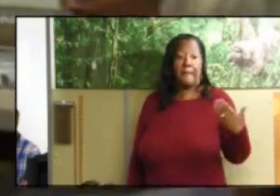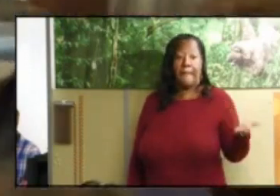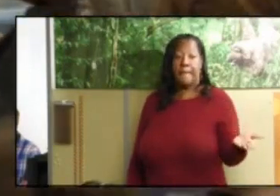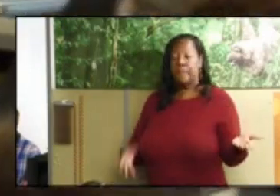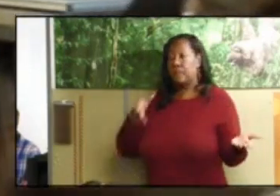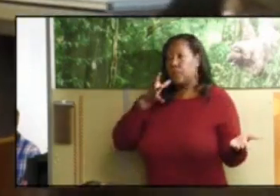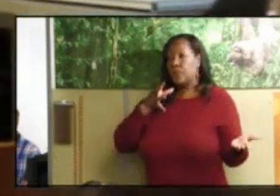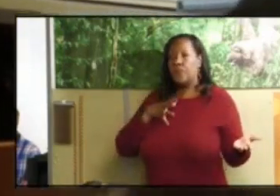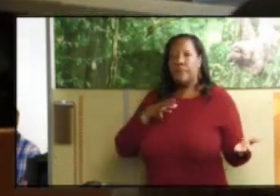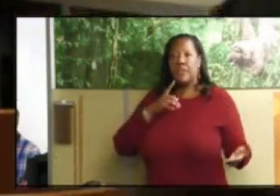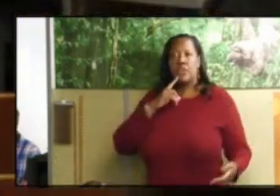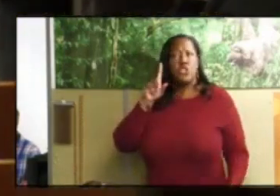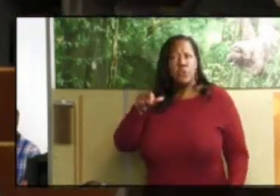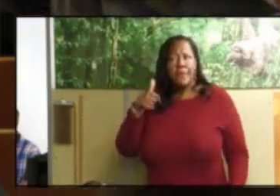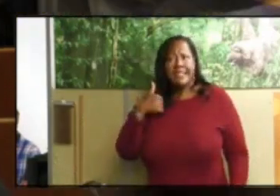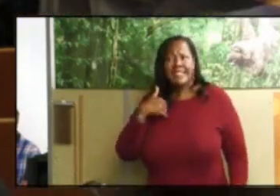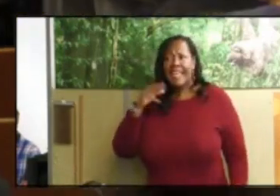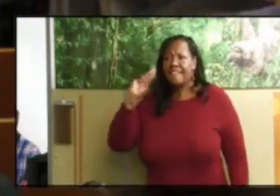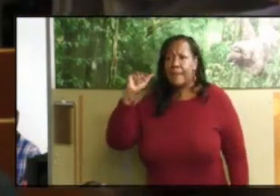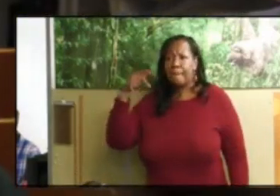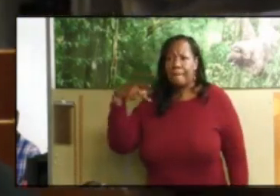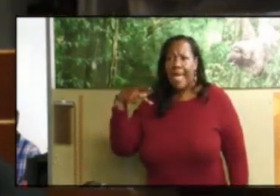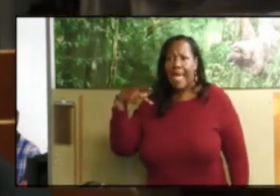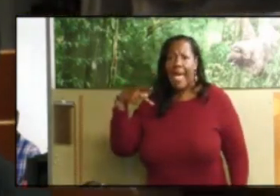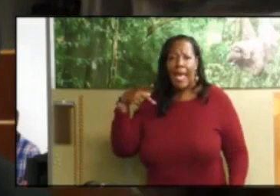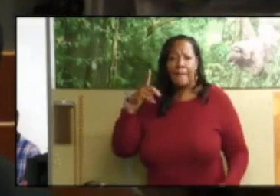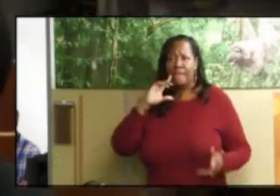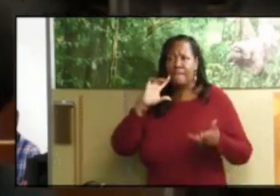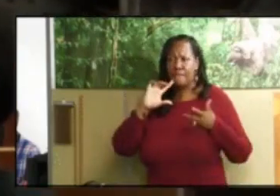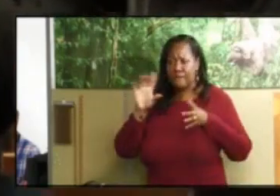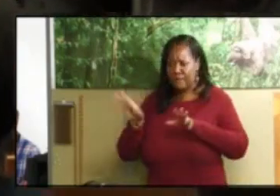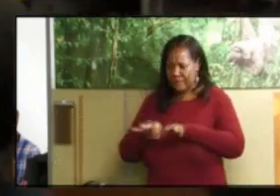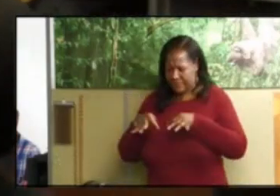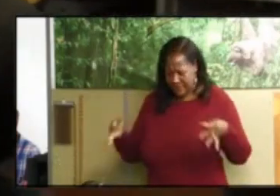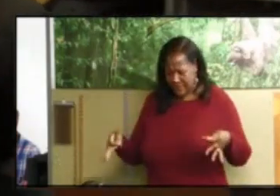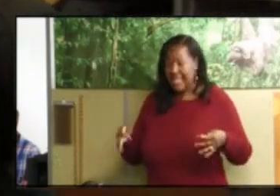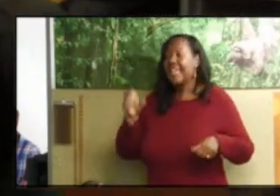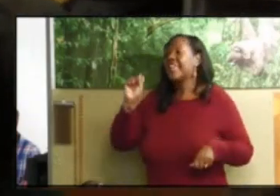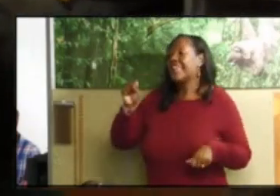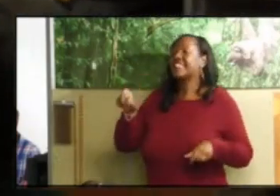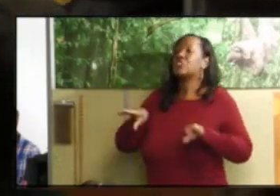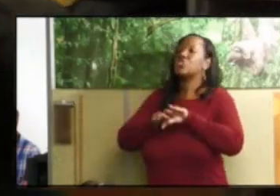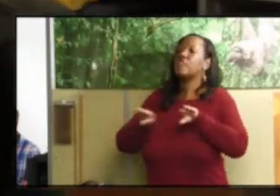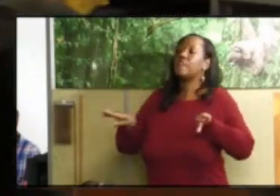You must have a map for how to. Yes, floor